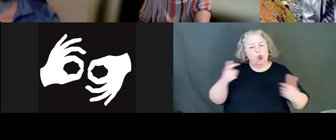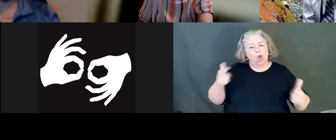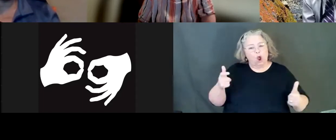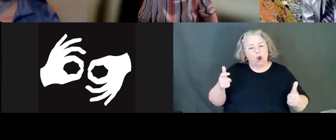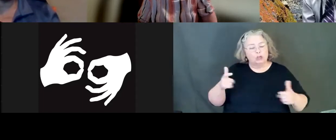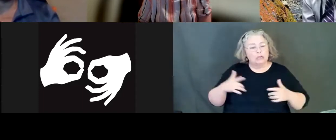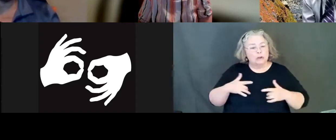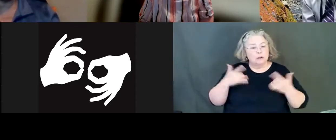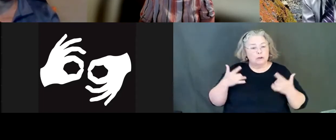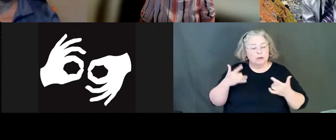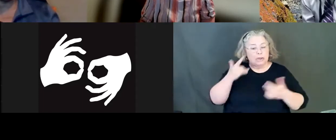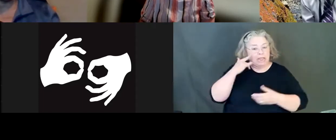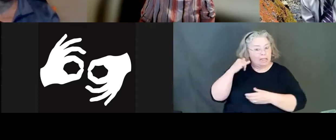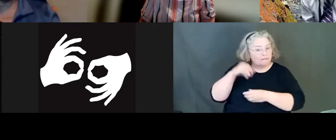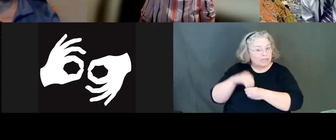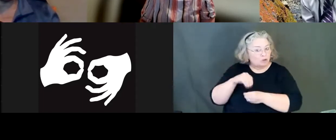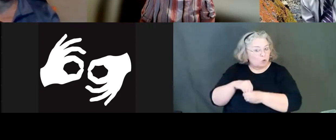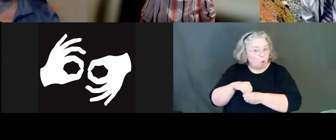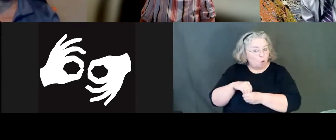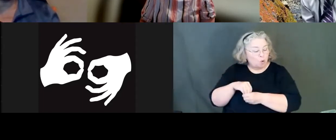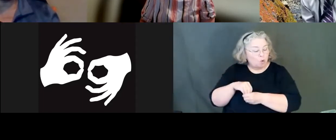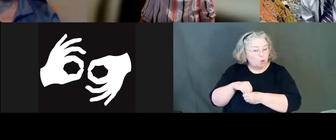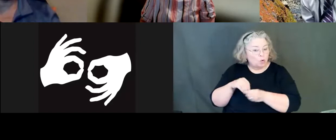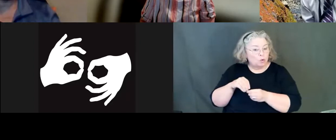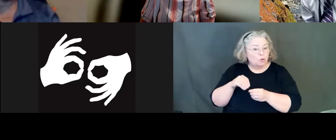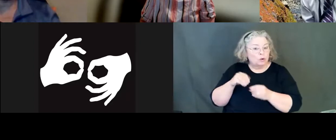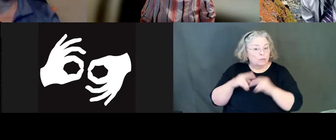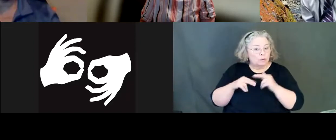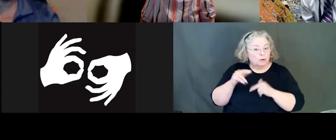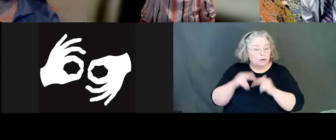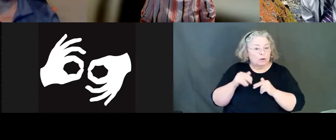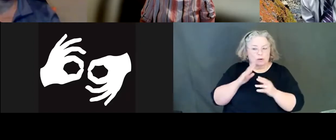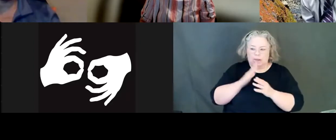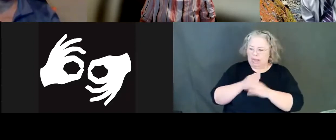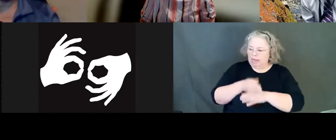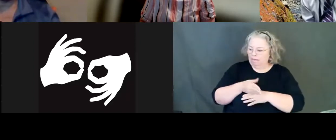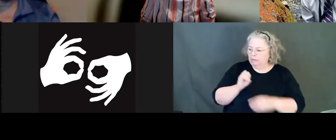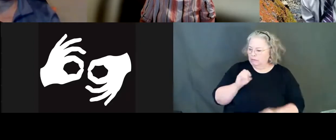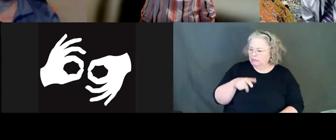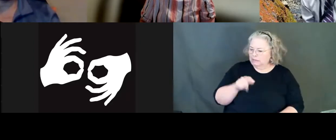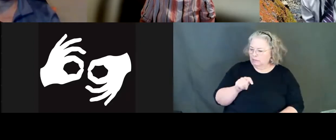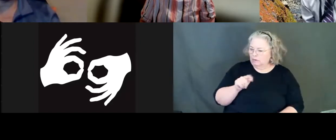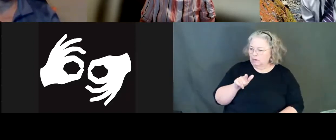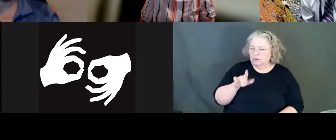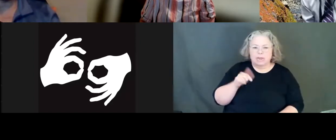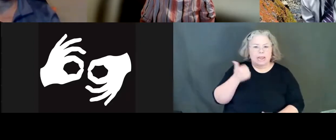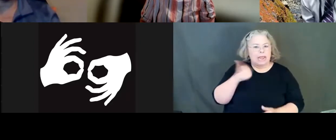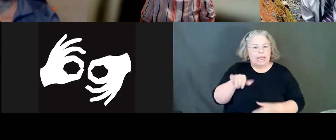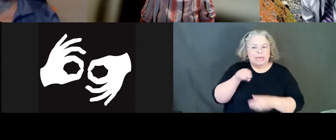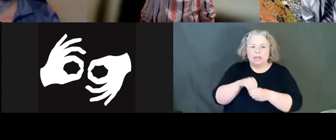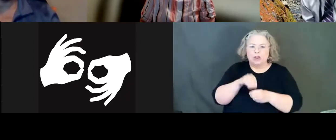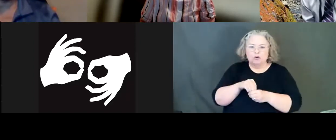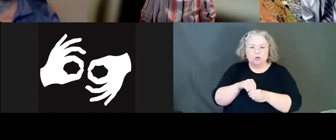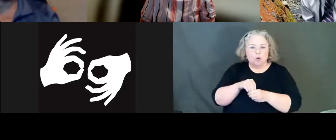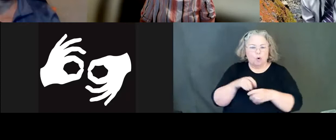they, if they're indoors, and especially after September 20th, for any indoor event that